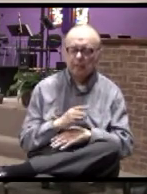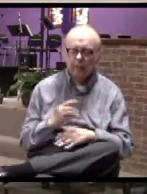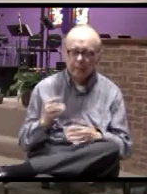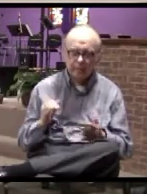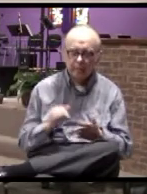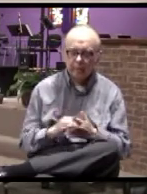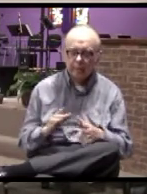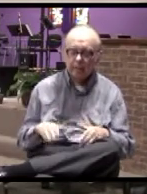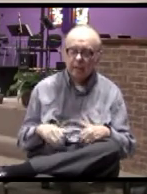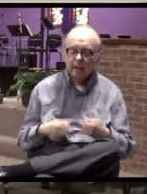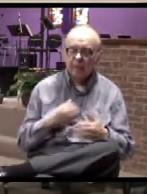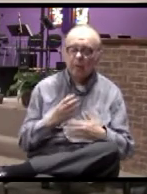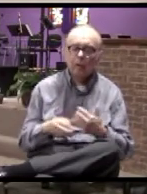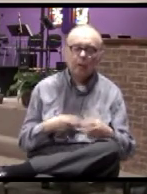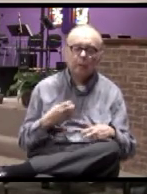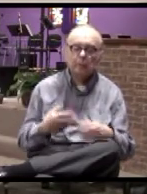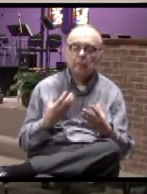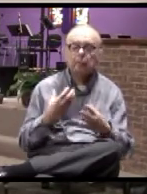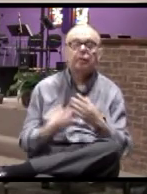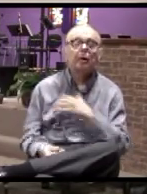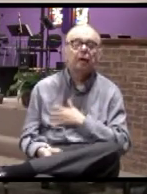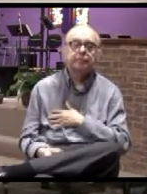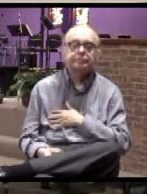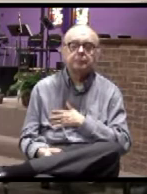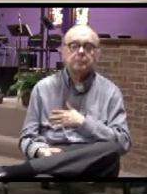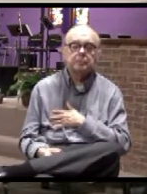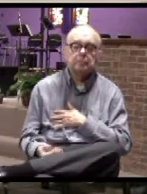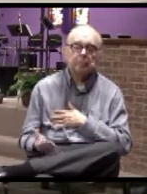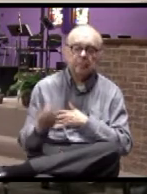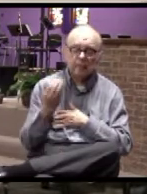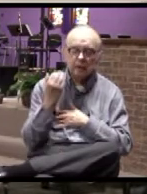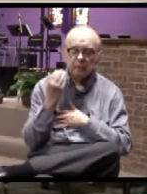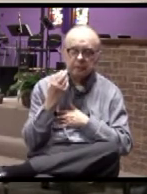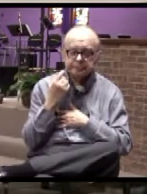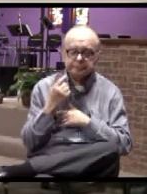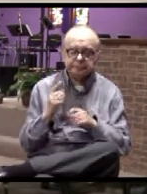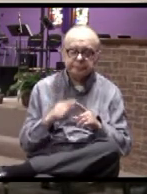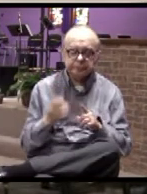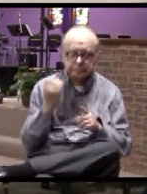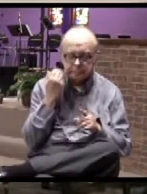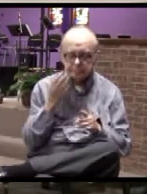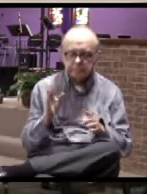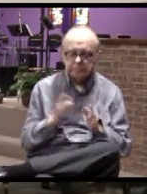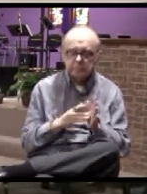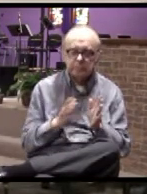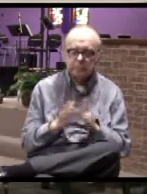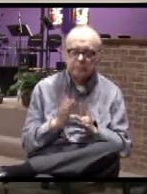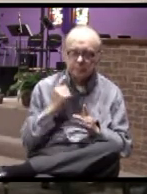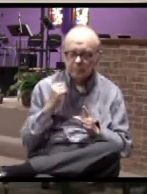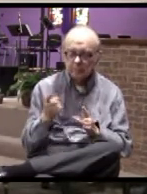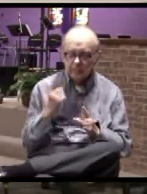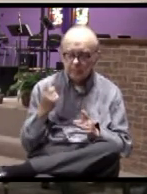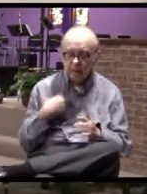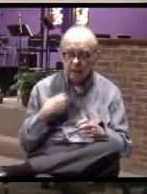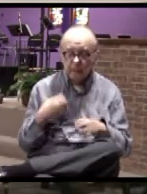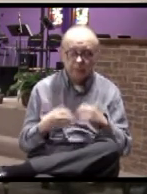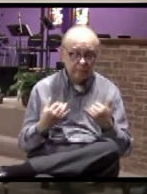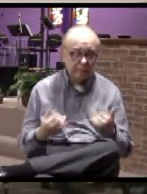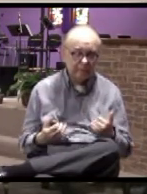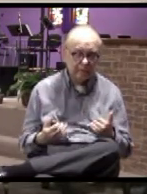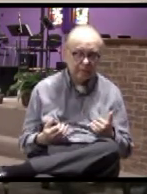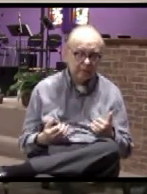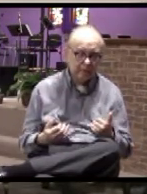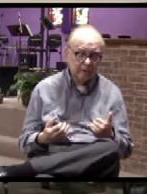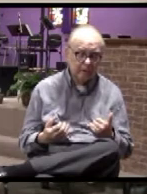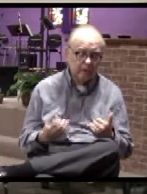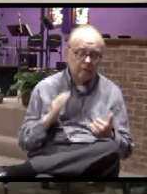all gone. Amen. But if you don't know Jesus, let me tell you this. You think you got problems now? Honey,